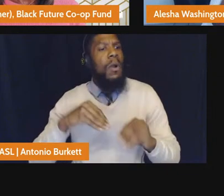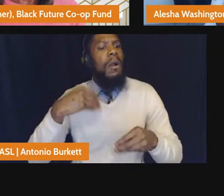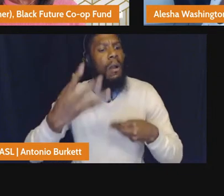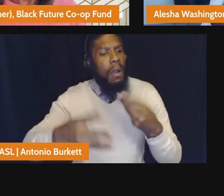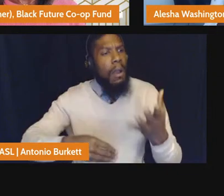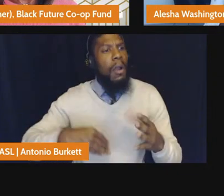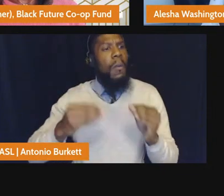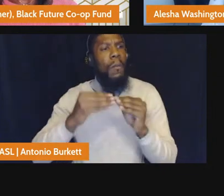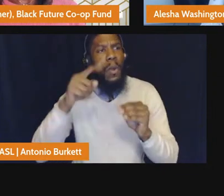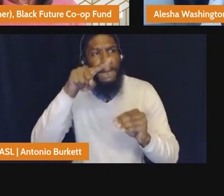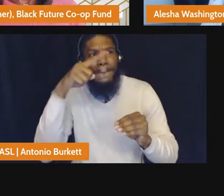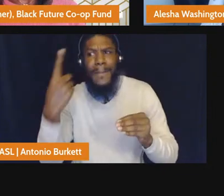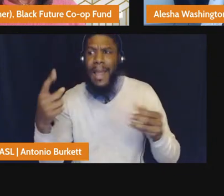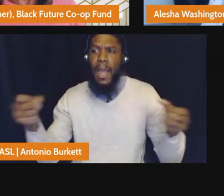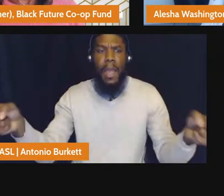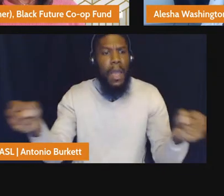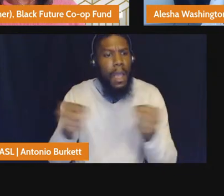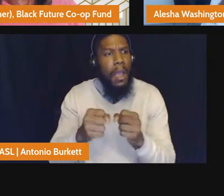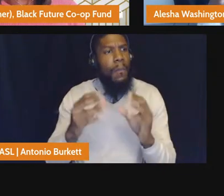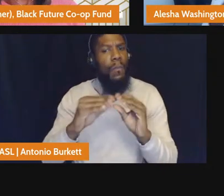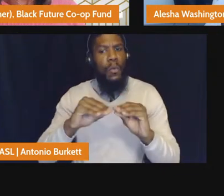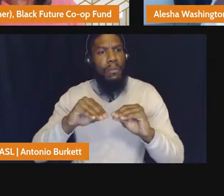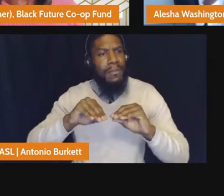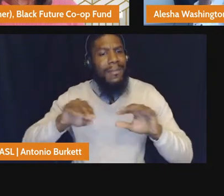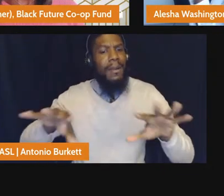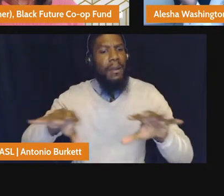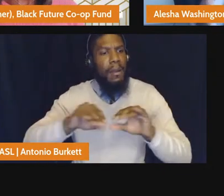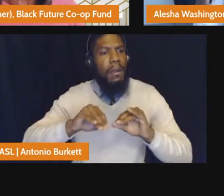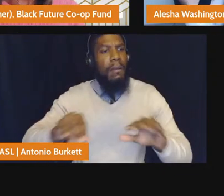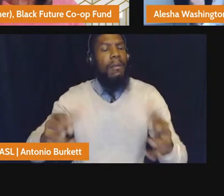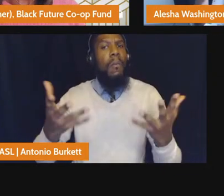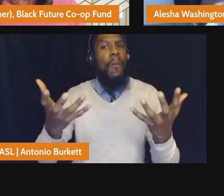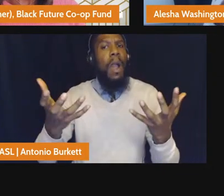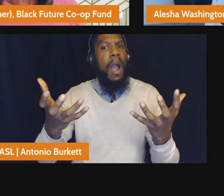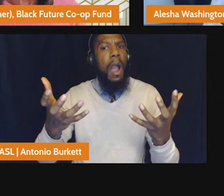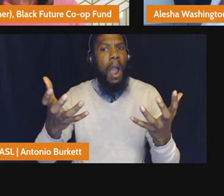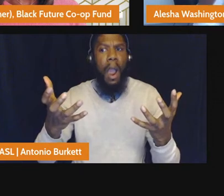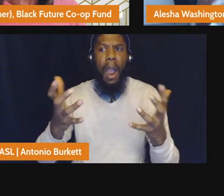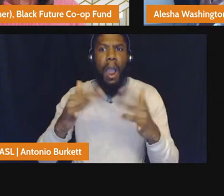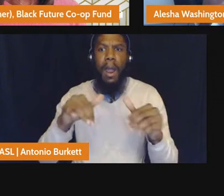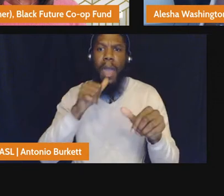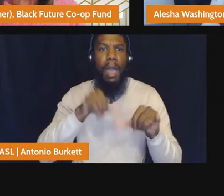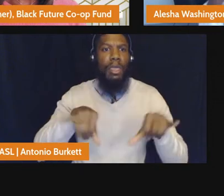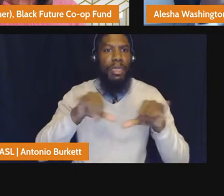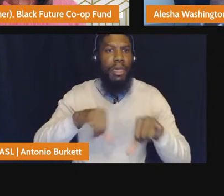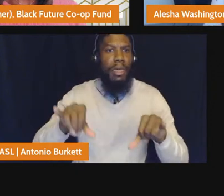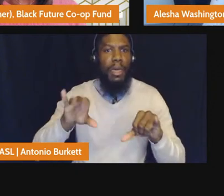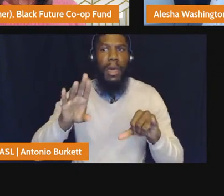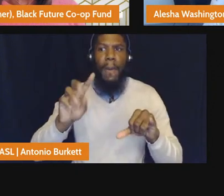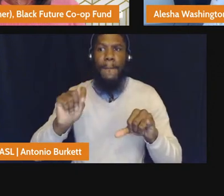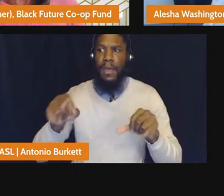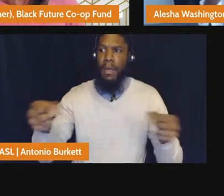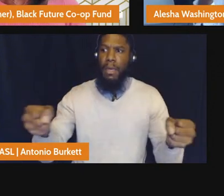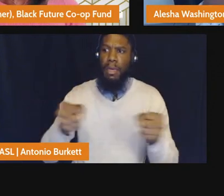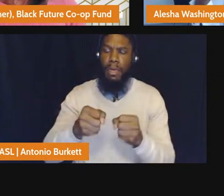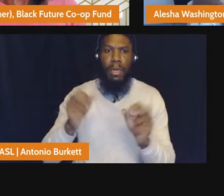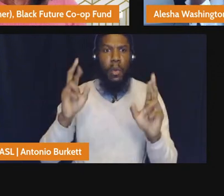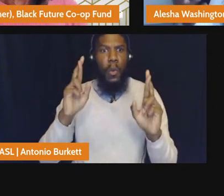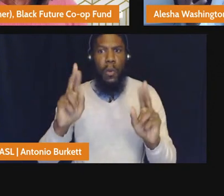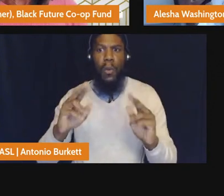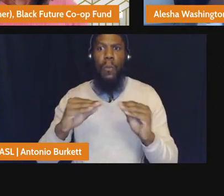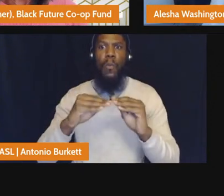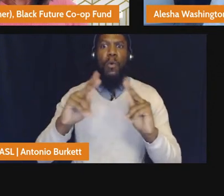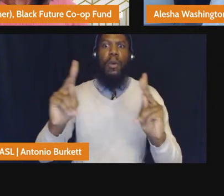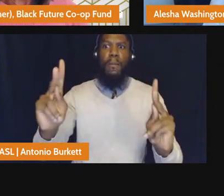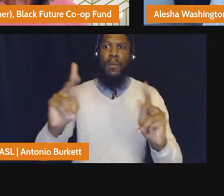diverse, to think about how they center the experience of the communities they are hoping to serve in the leadership, in the boards of organizations, is that we're